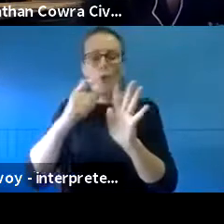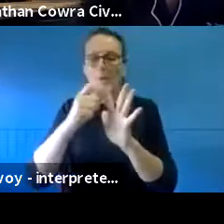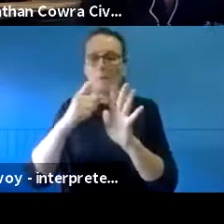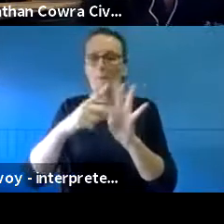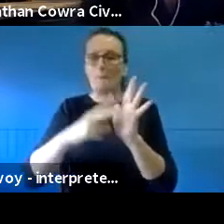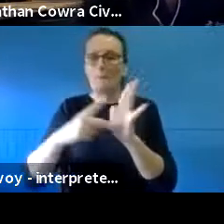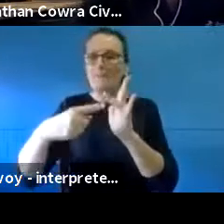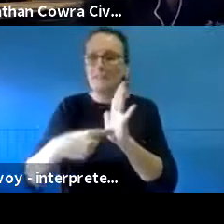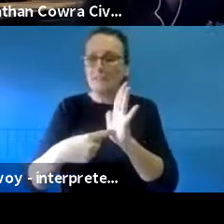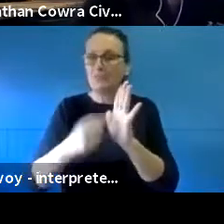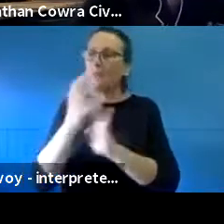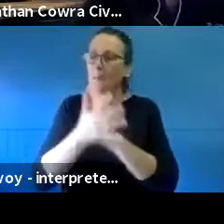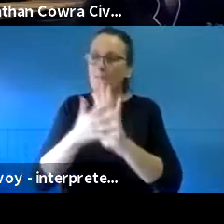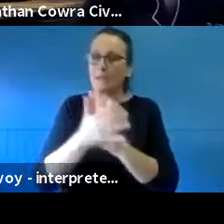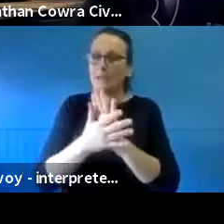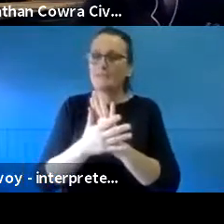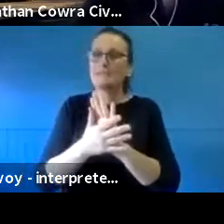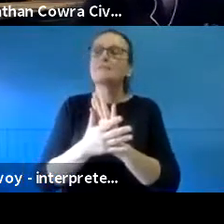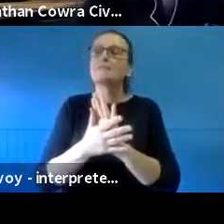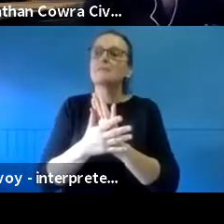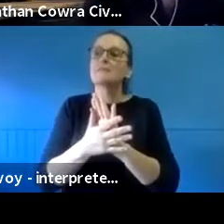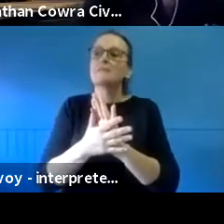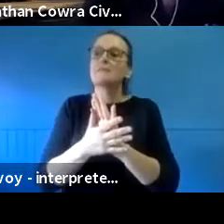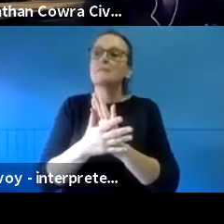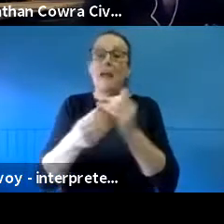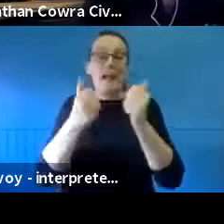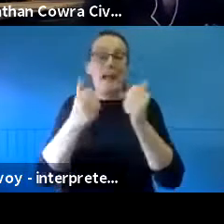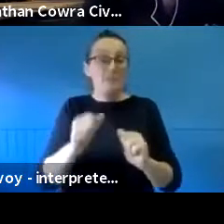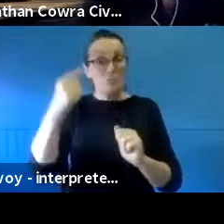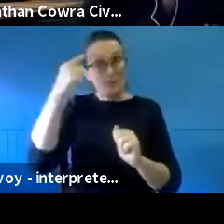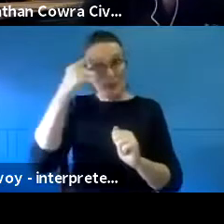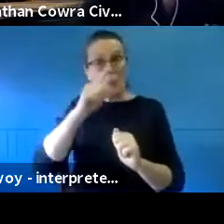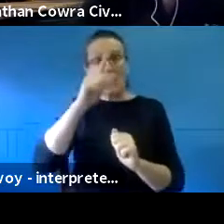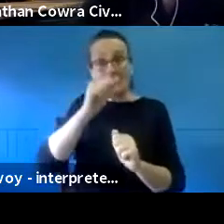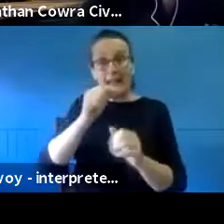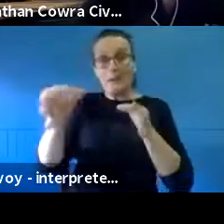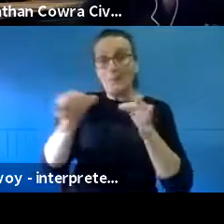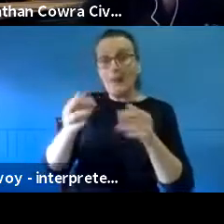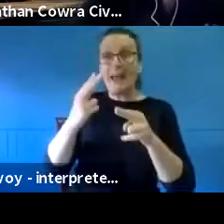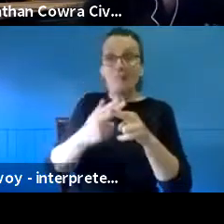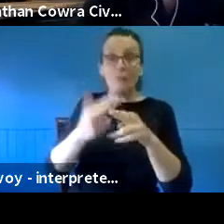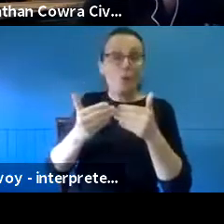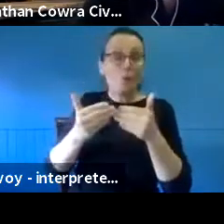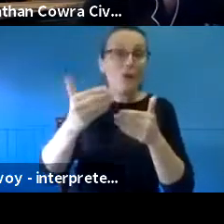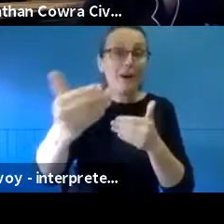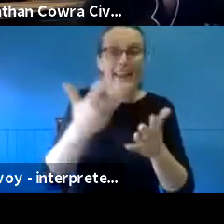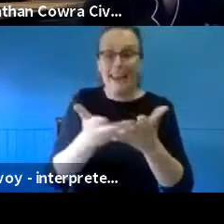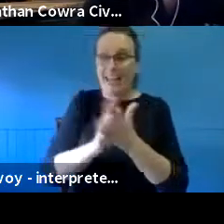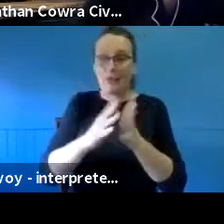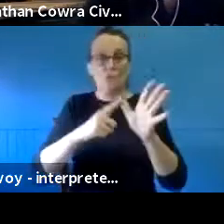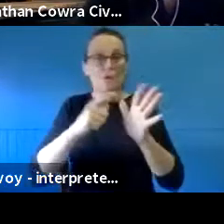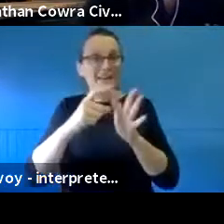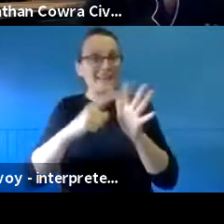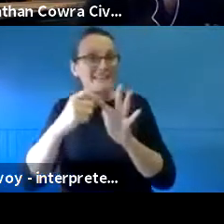could mean or what we should be planning for and adapting to, and what adaptation means at this time, is something